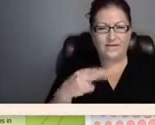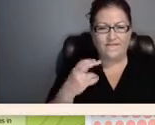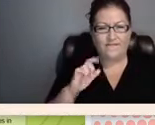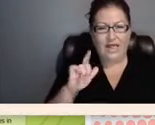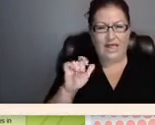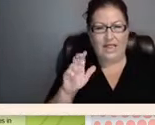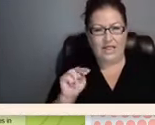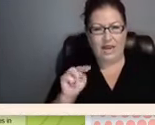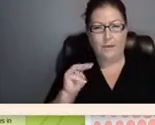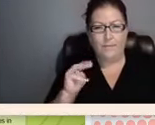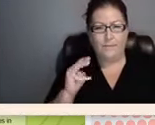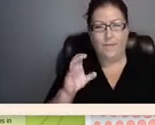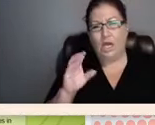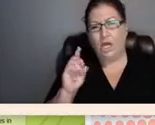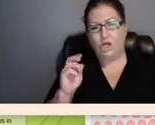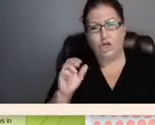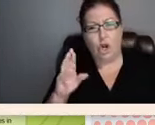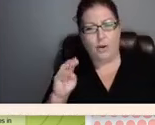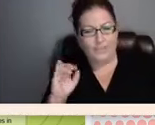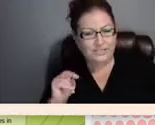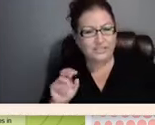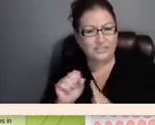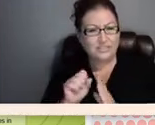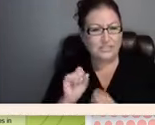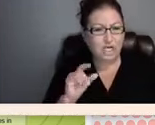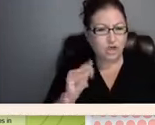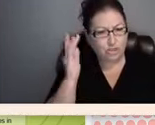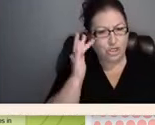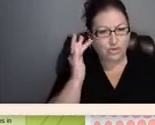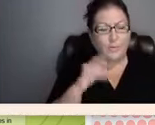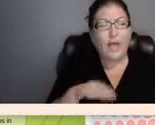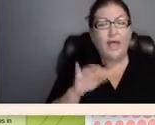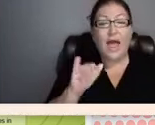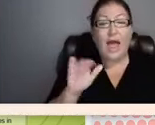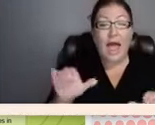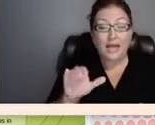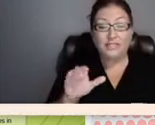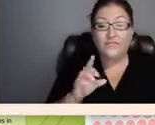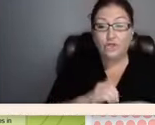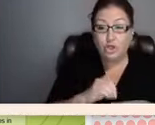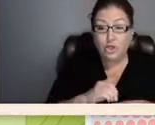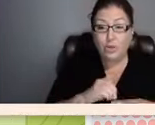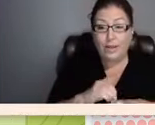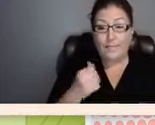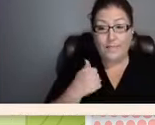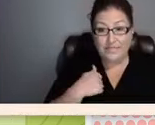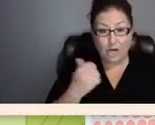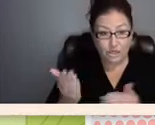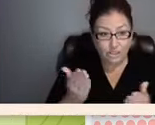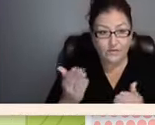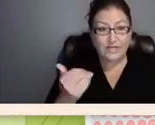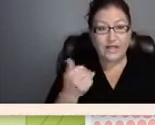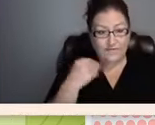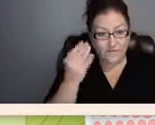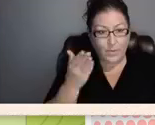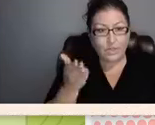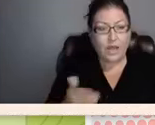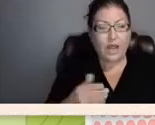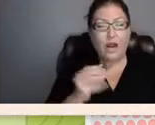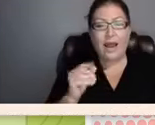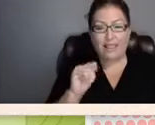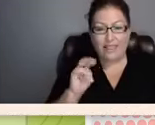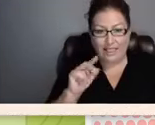Information on active duty military service families, and there's also links here for you